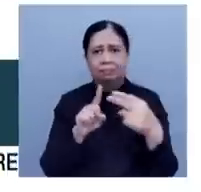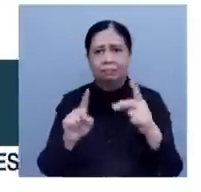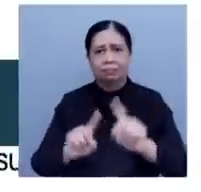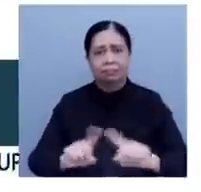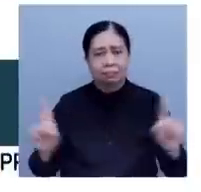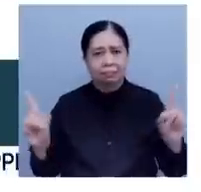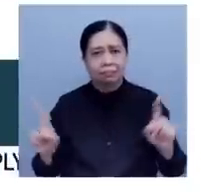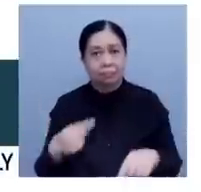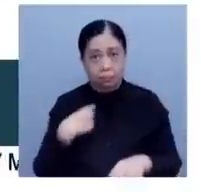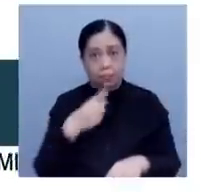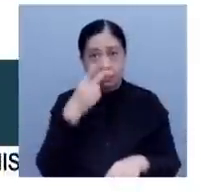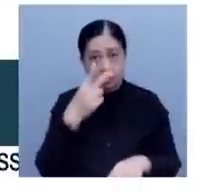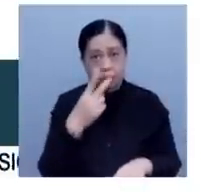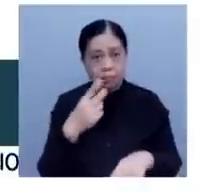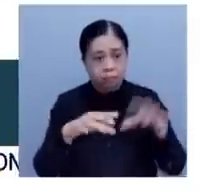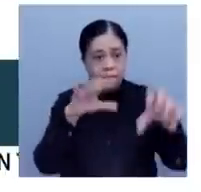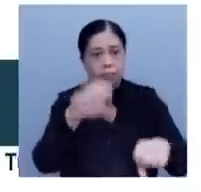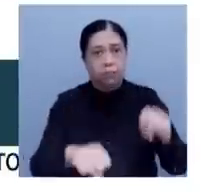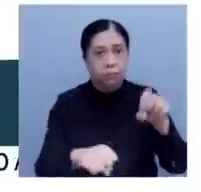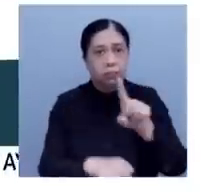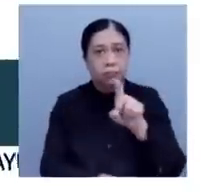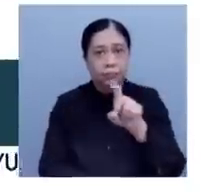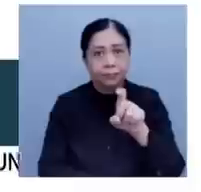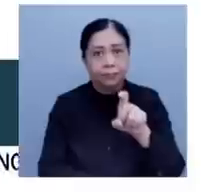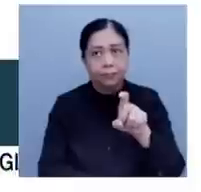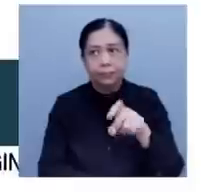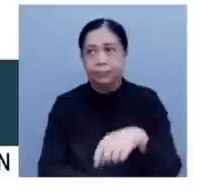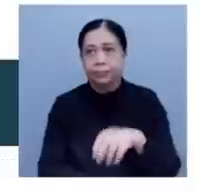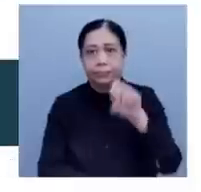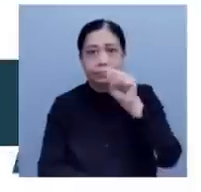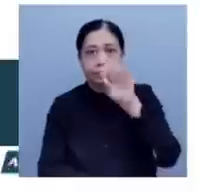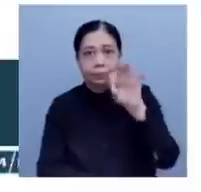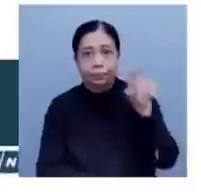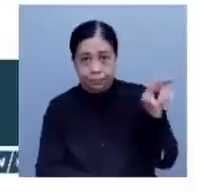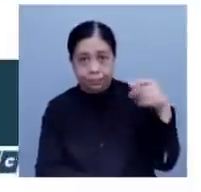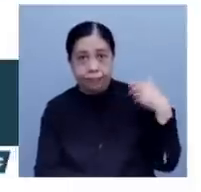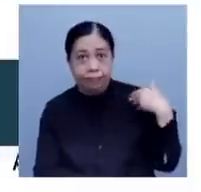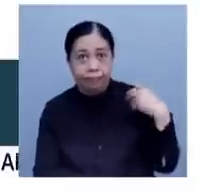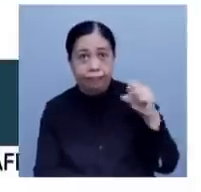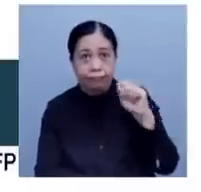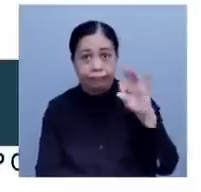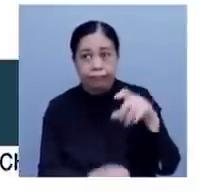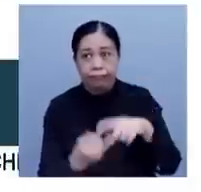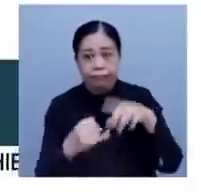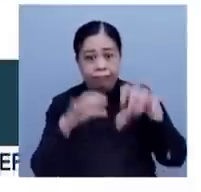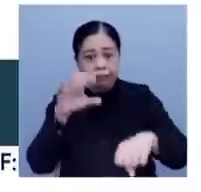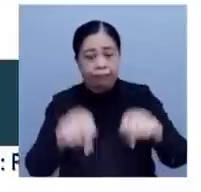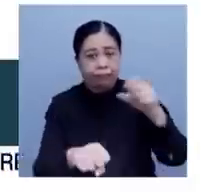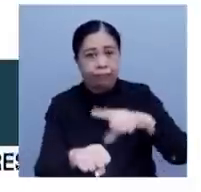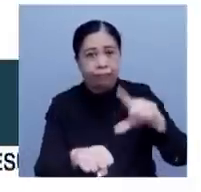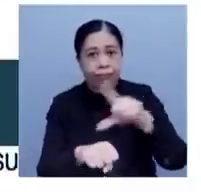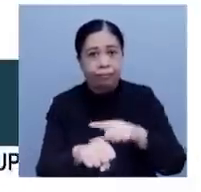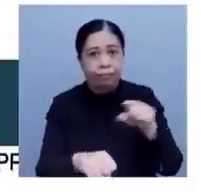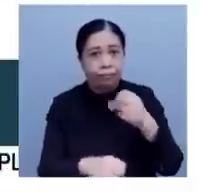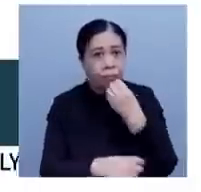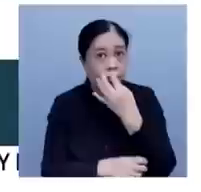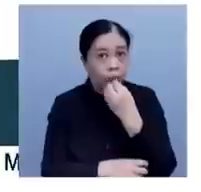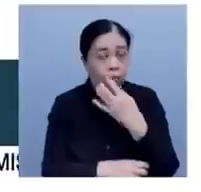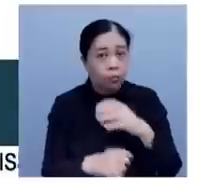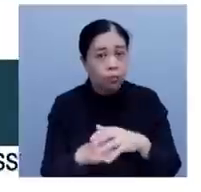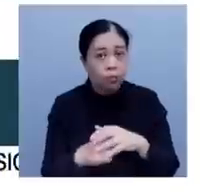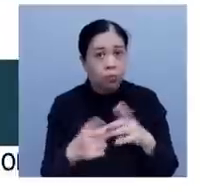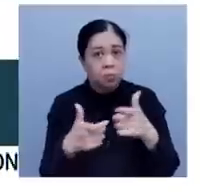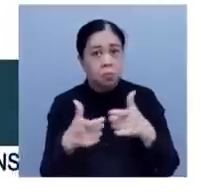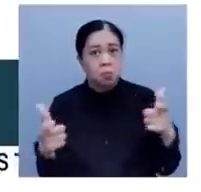Meron ba kayo nakitang reclamation sa San Francisco Bay? Meron ba reclamation sa Hong Kong na